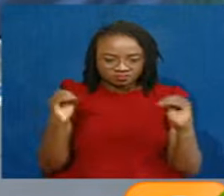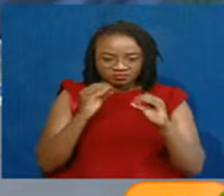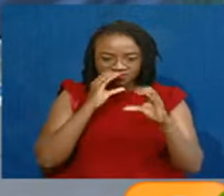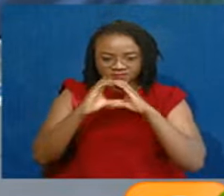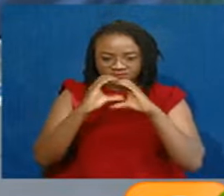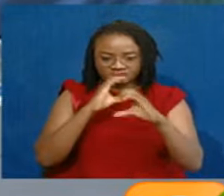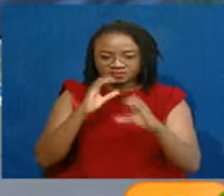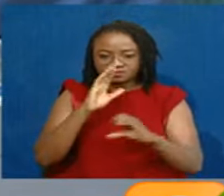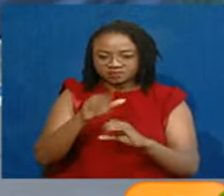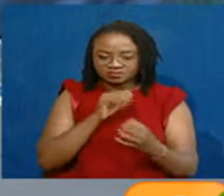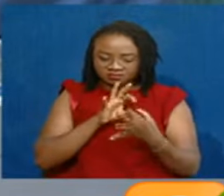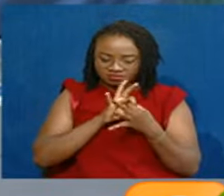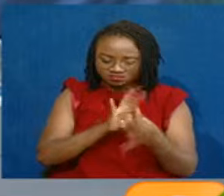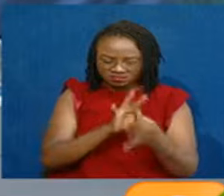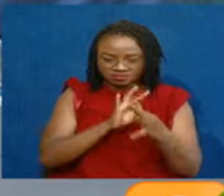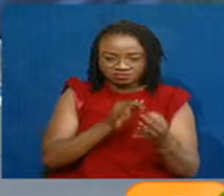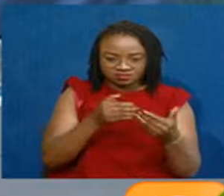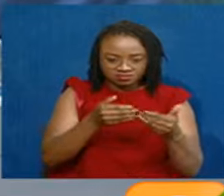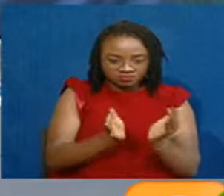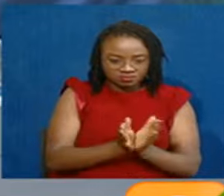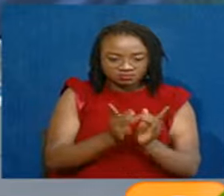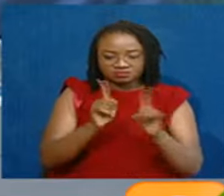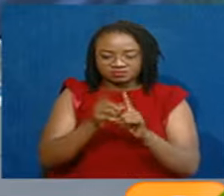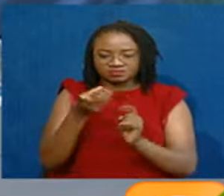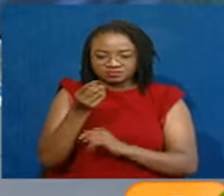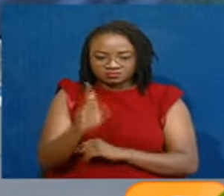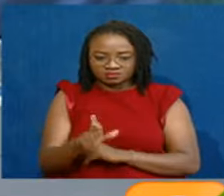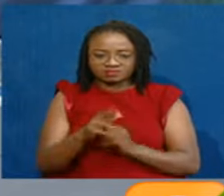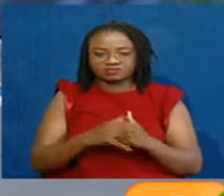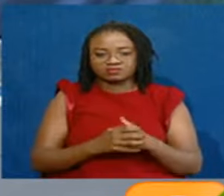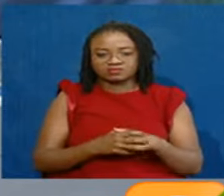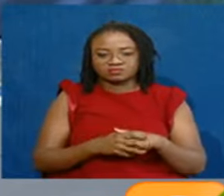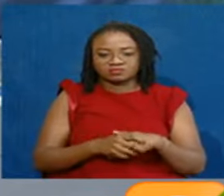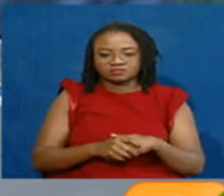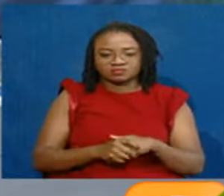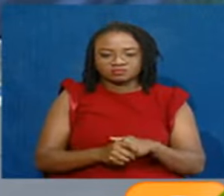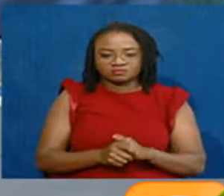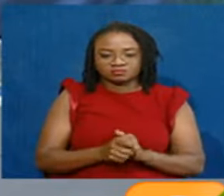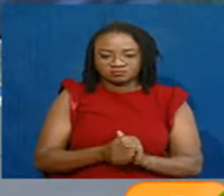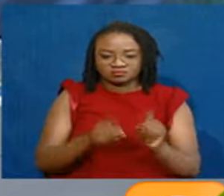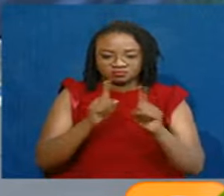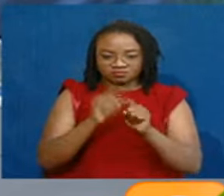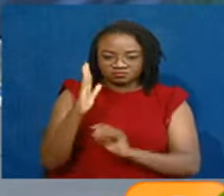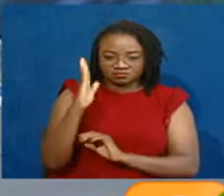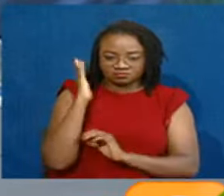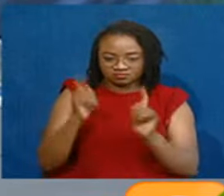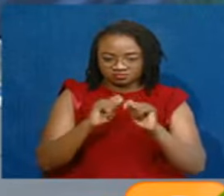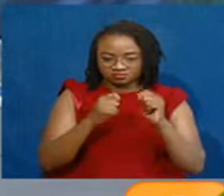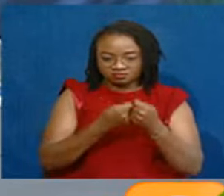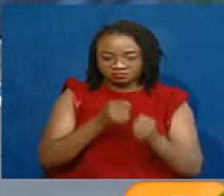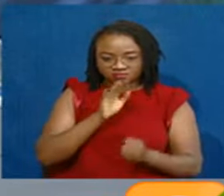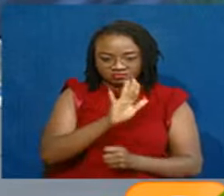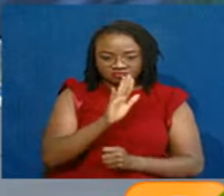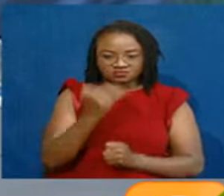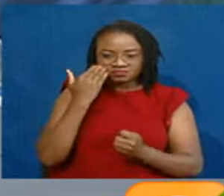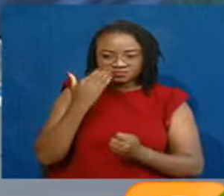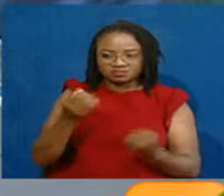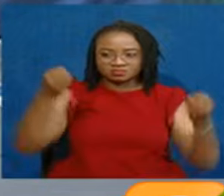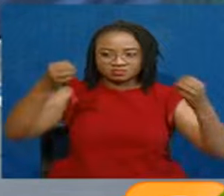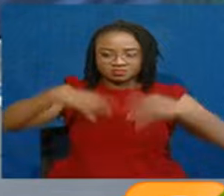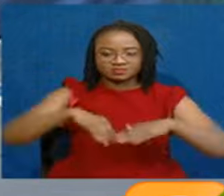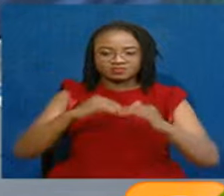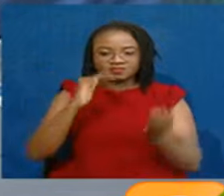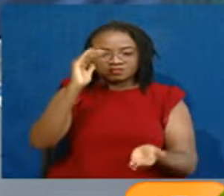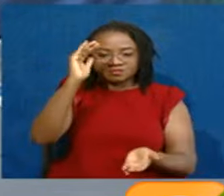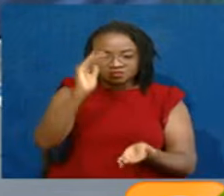close family and doctors on the progress of his recovery. His security detail was visibly scaled down, though, compared to